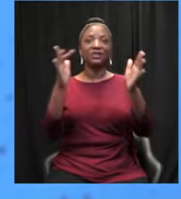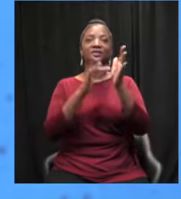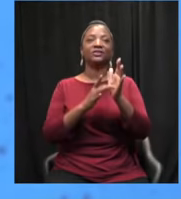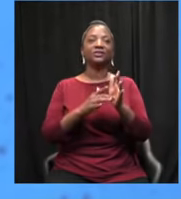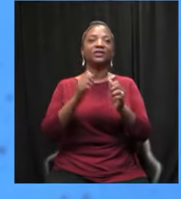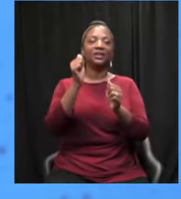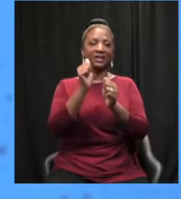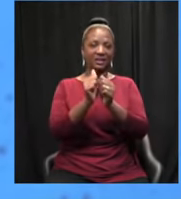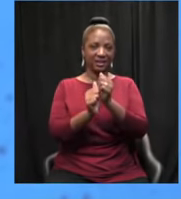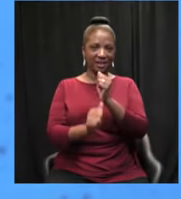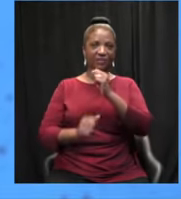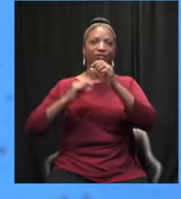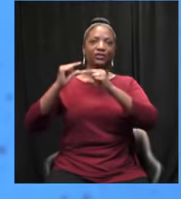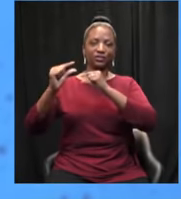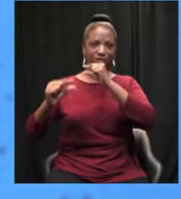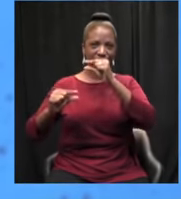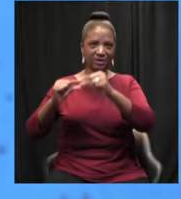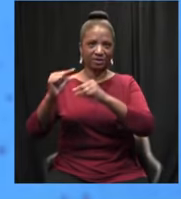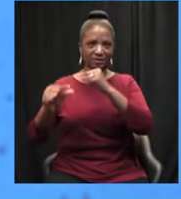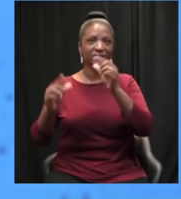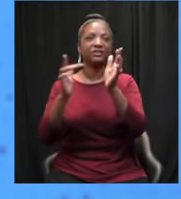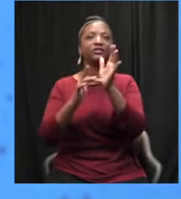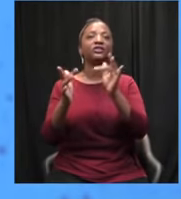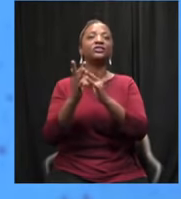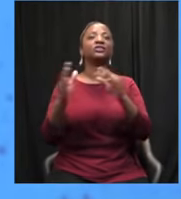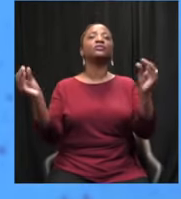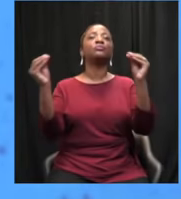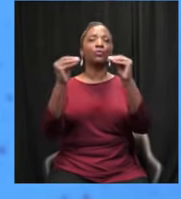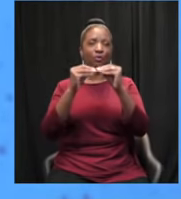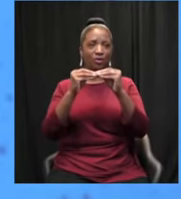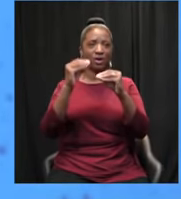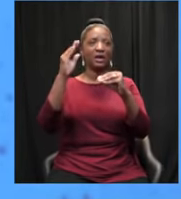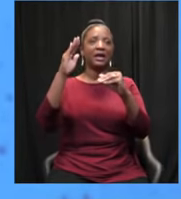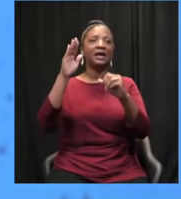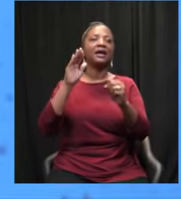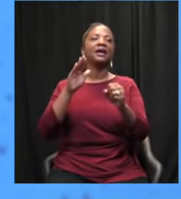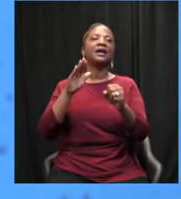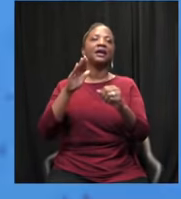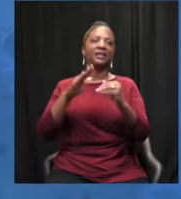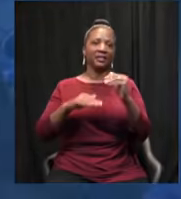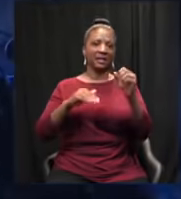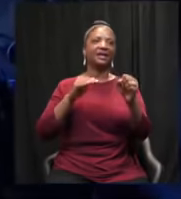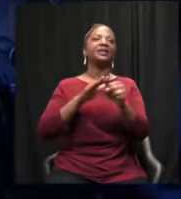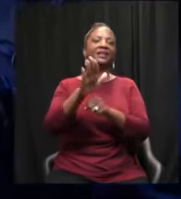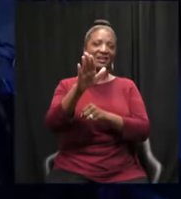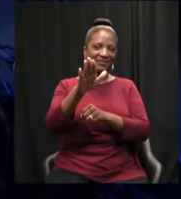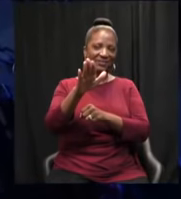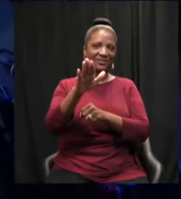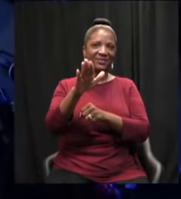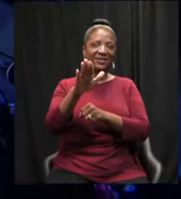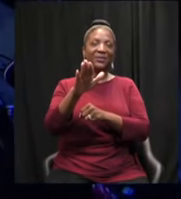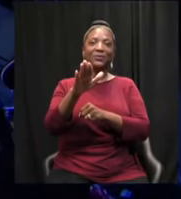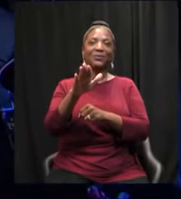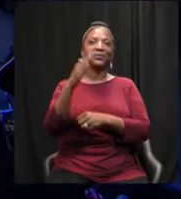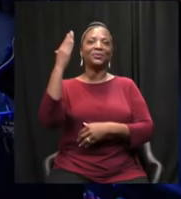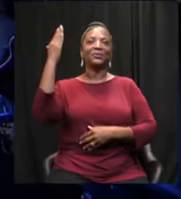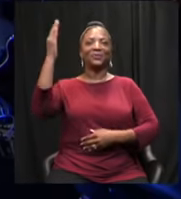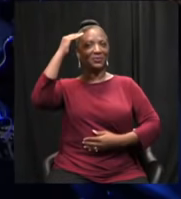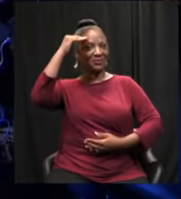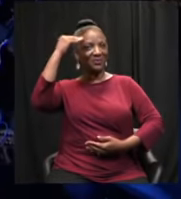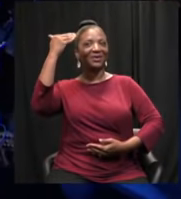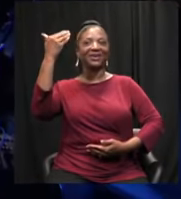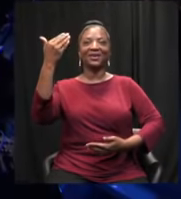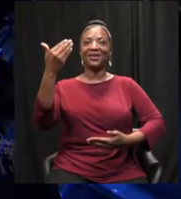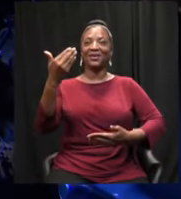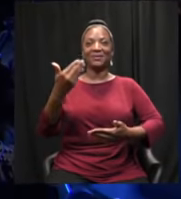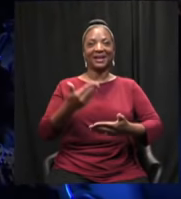more than enough. Oh, yes, he is. He is the Son of God. He is the Son. He is the